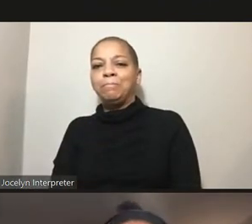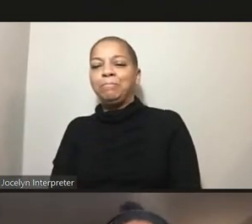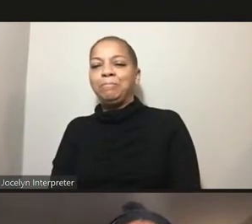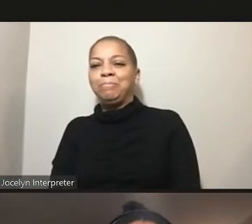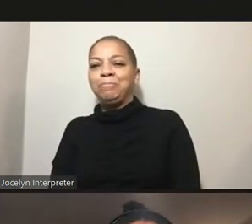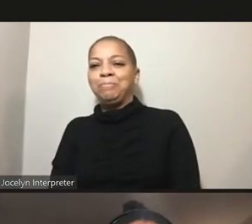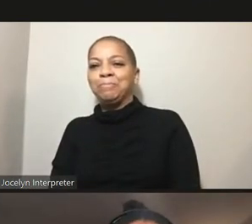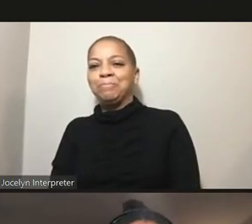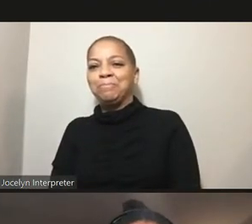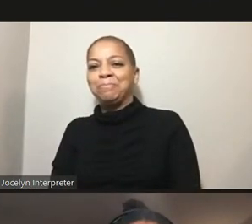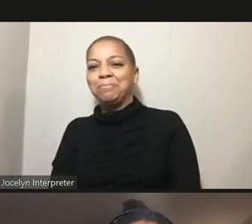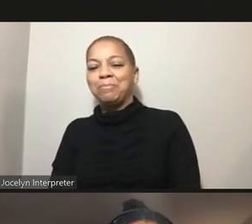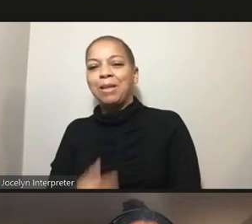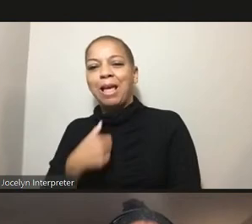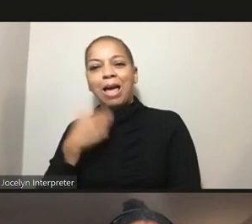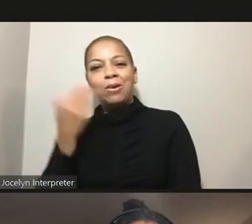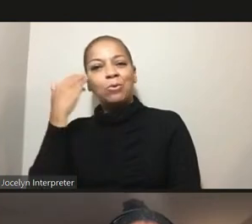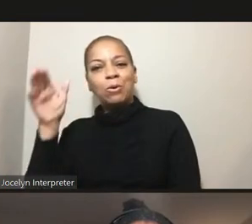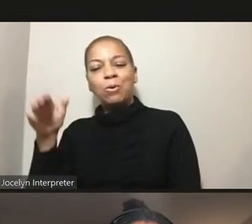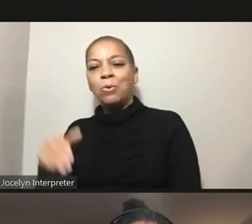you know, I don't know. For me,